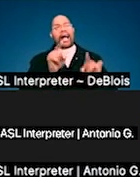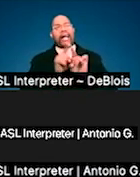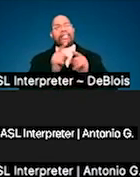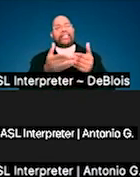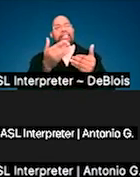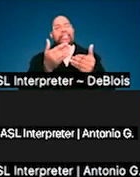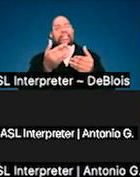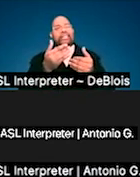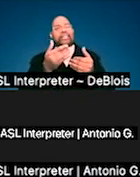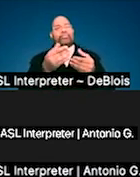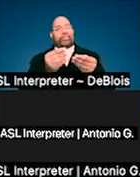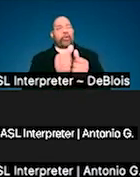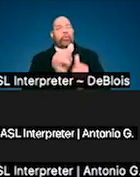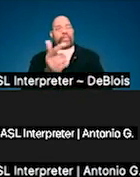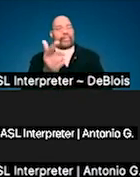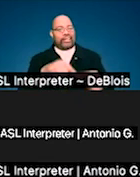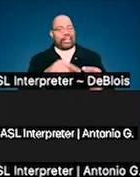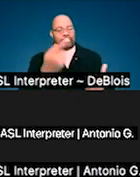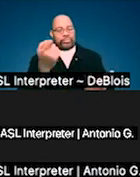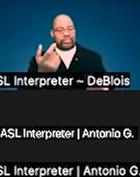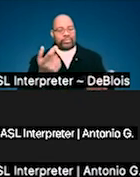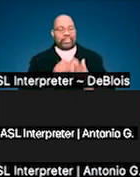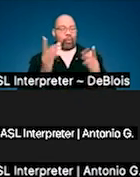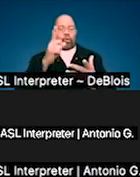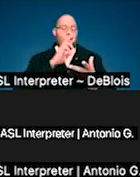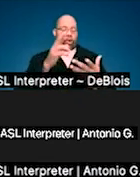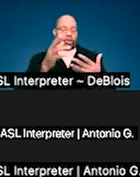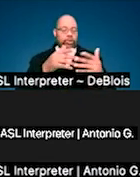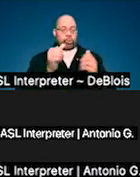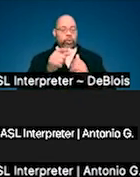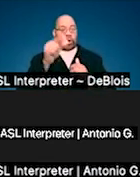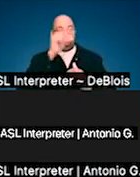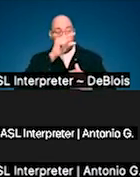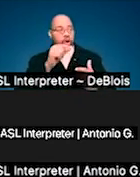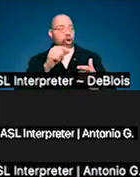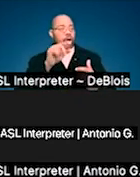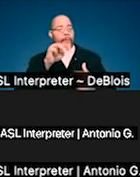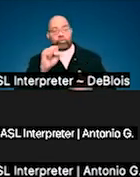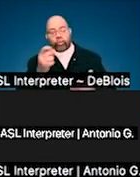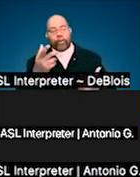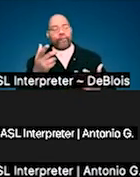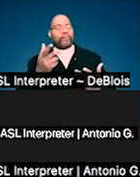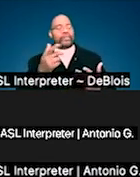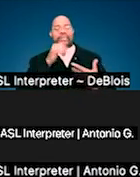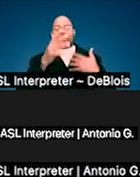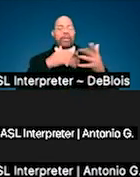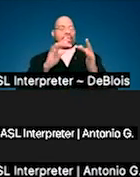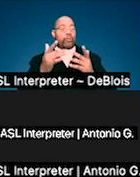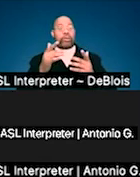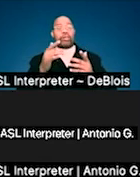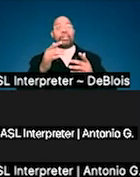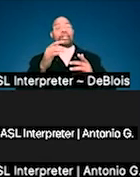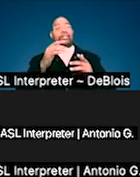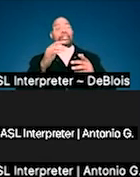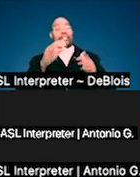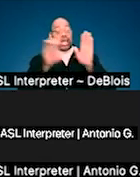deal with digitally, wherever you are. If you're in Google, Microsoft, it doesn't matter. Images and graphics